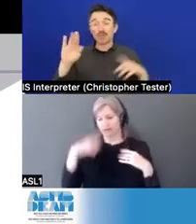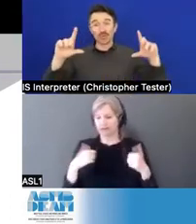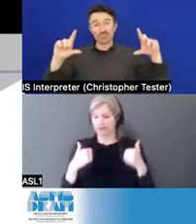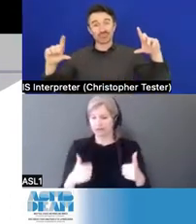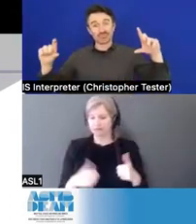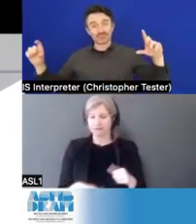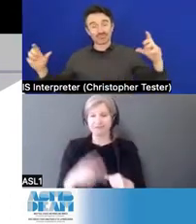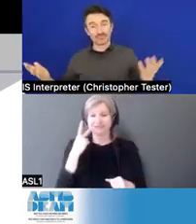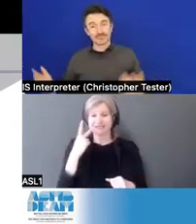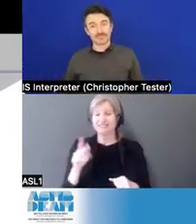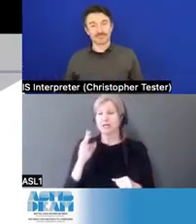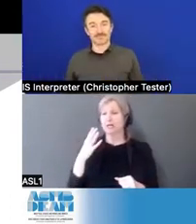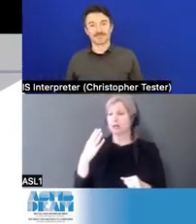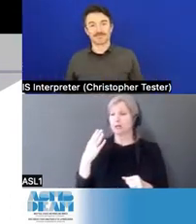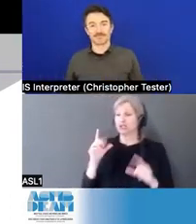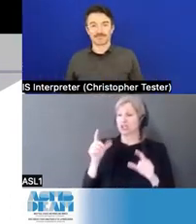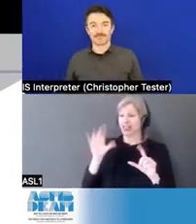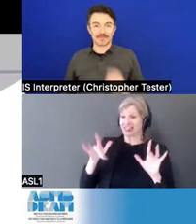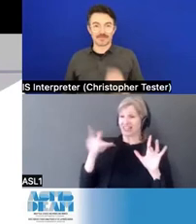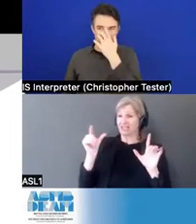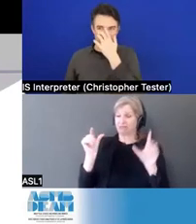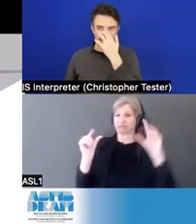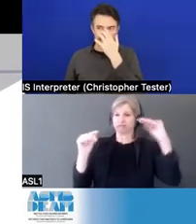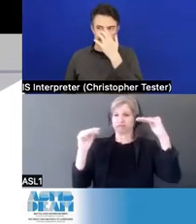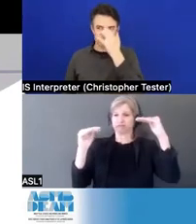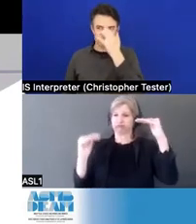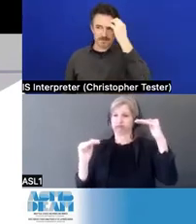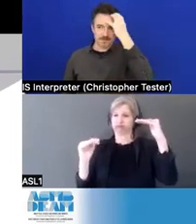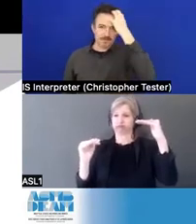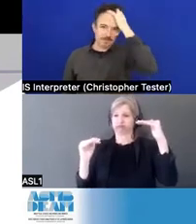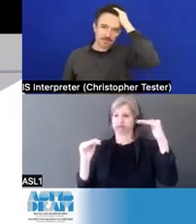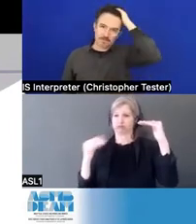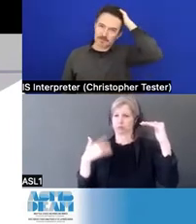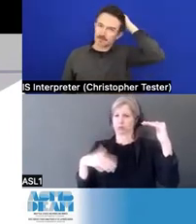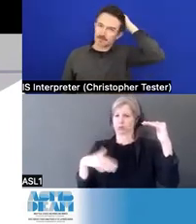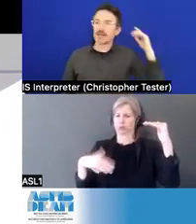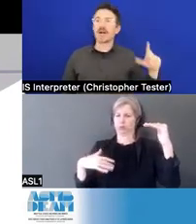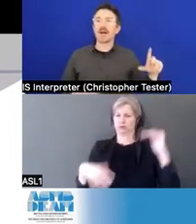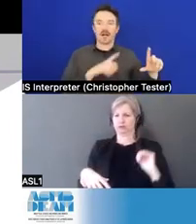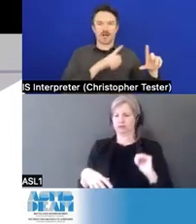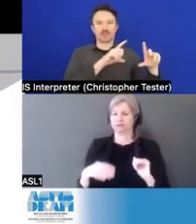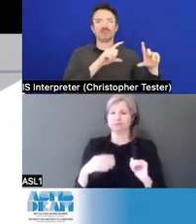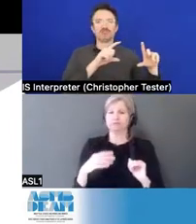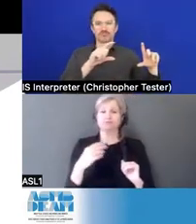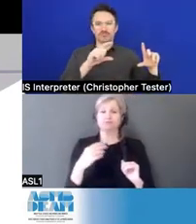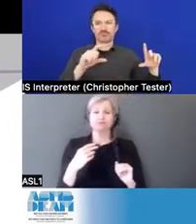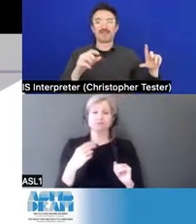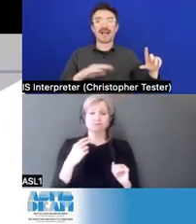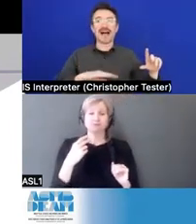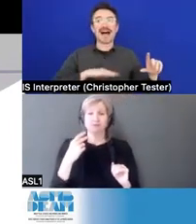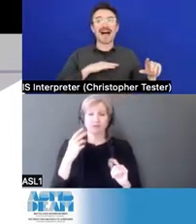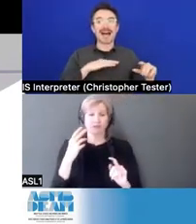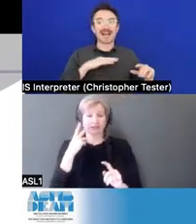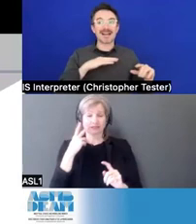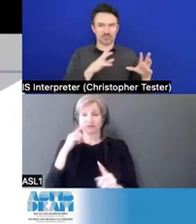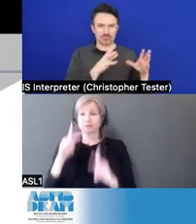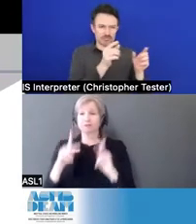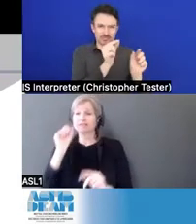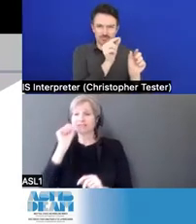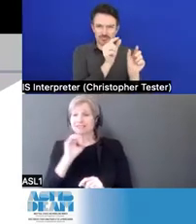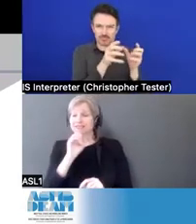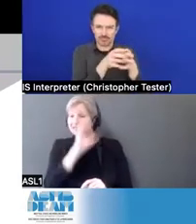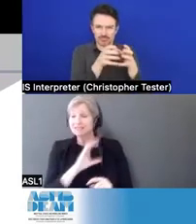significantly lower than the dark blue bar. And we do not see a similar effect for the seniors age group, for example,